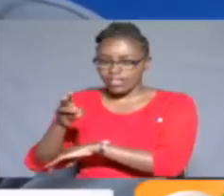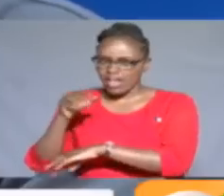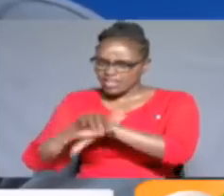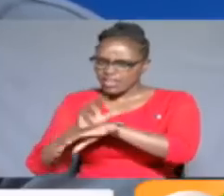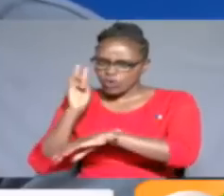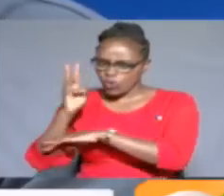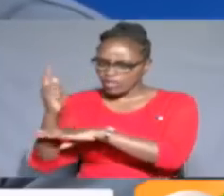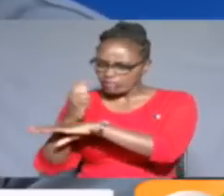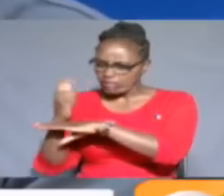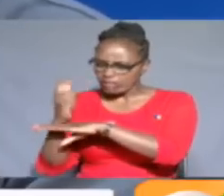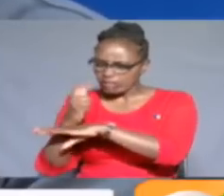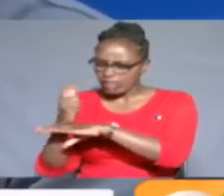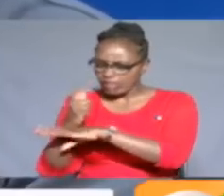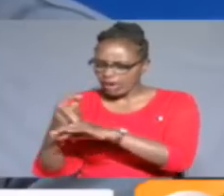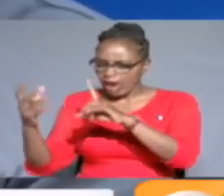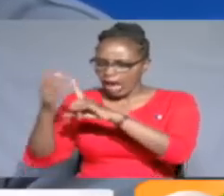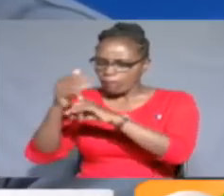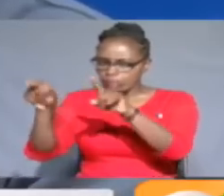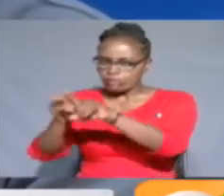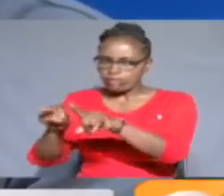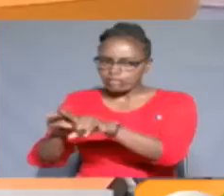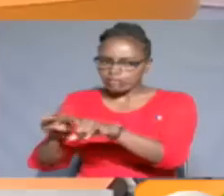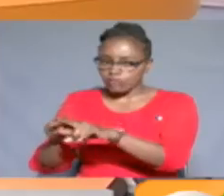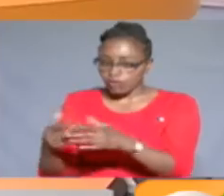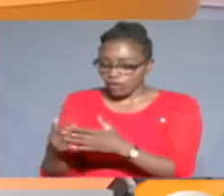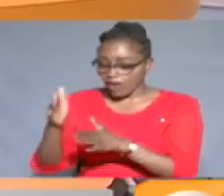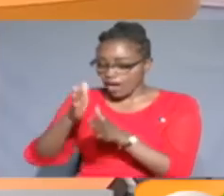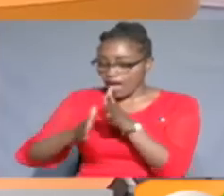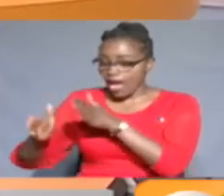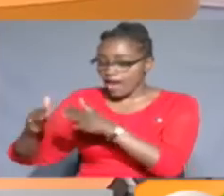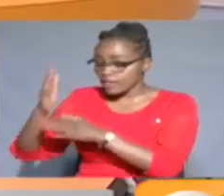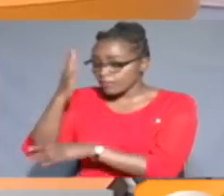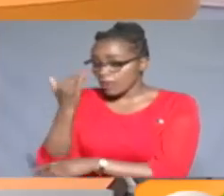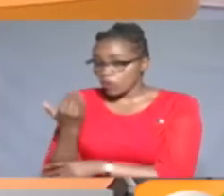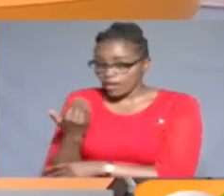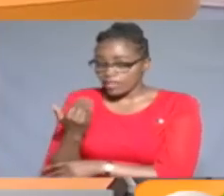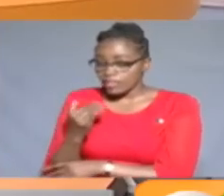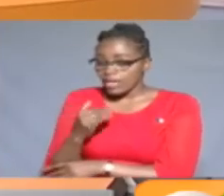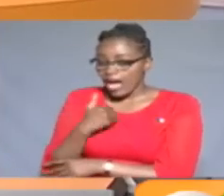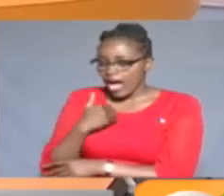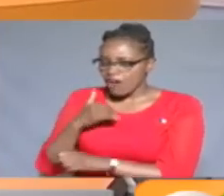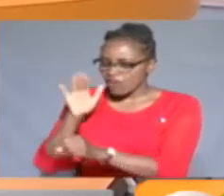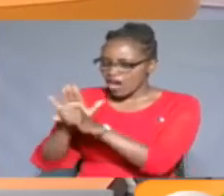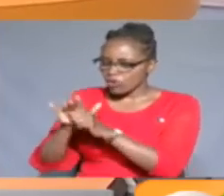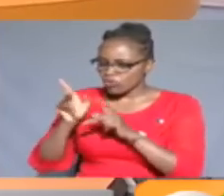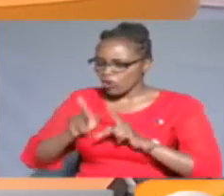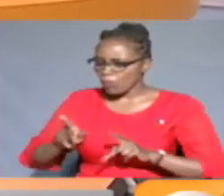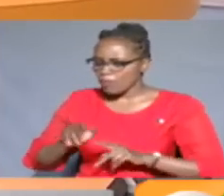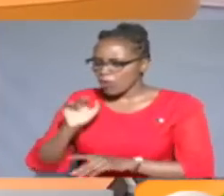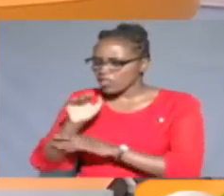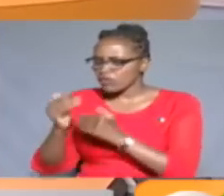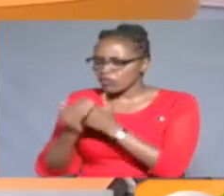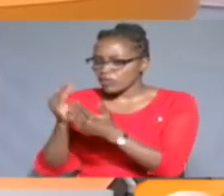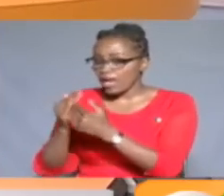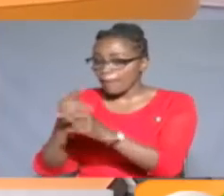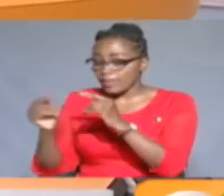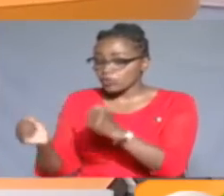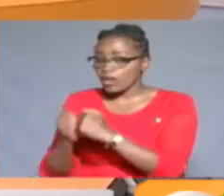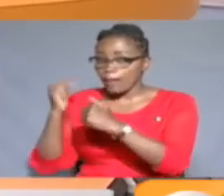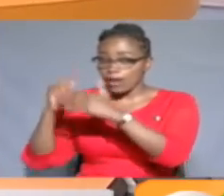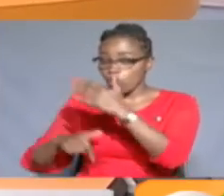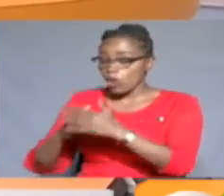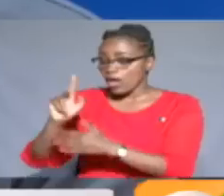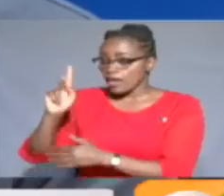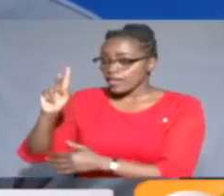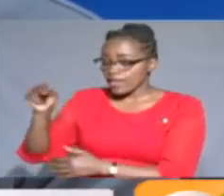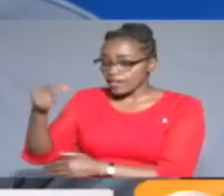you will get training captured in the same kind of arrangement. Yeah. Because you are going to have very many people seeking care. So what will happen? Kenyatta